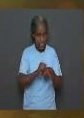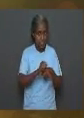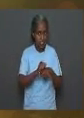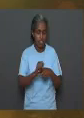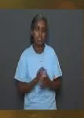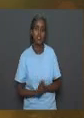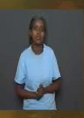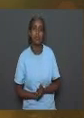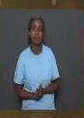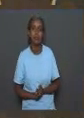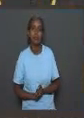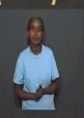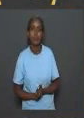exercise.